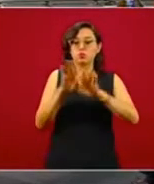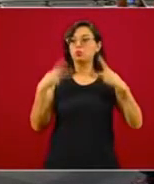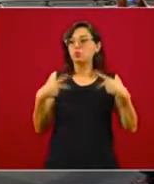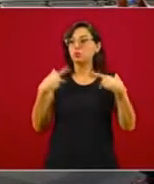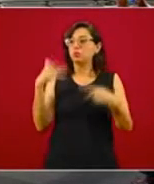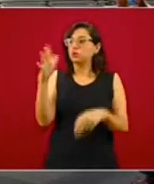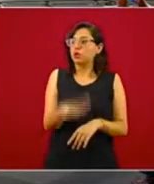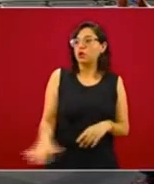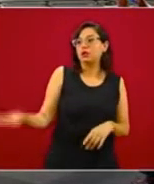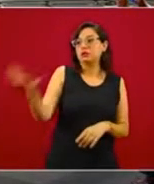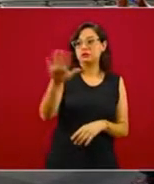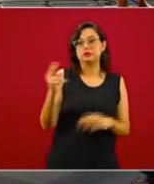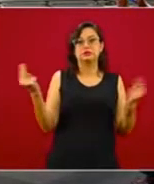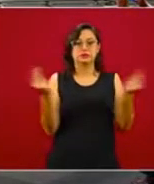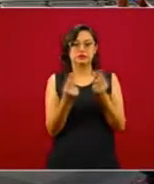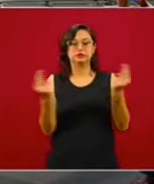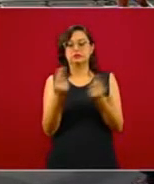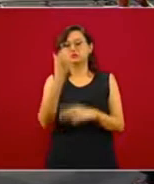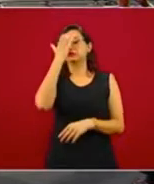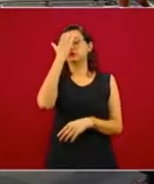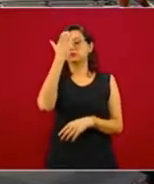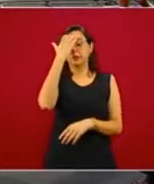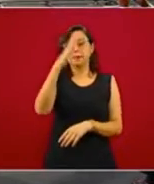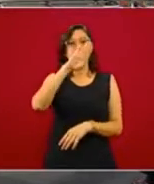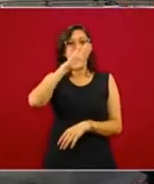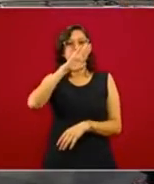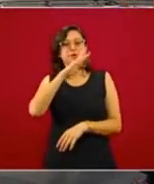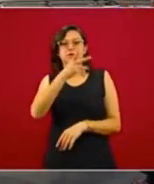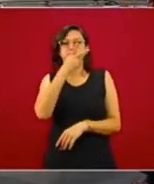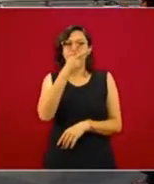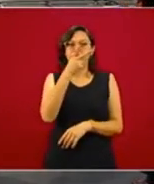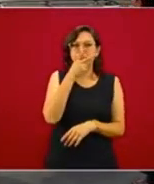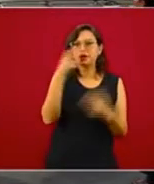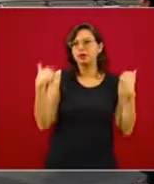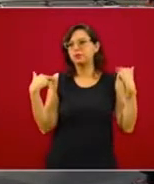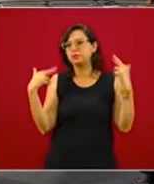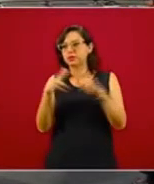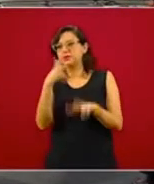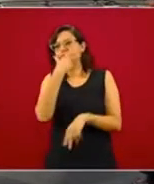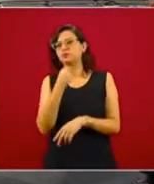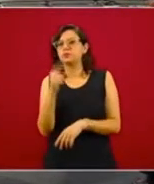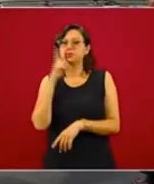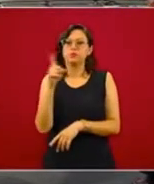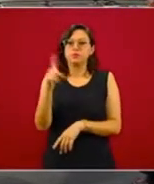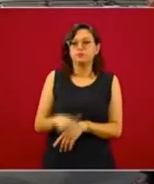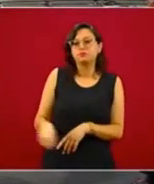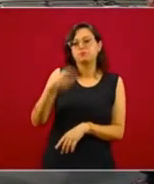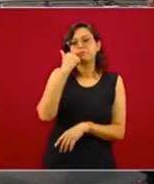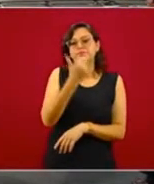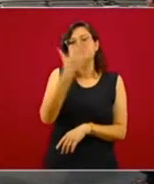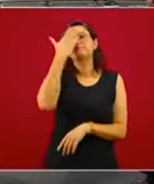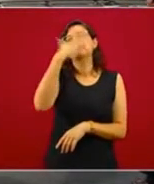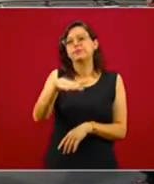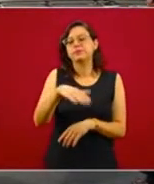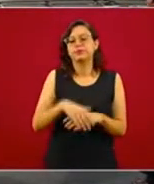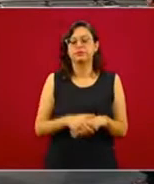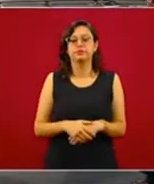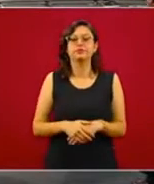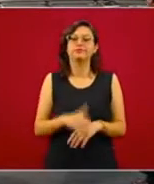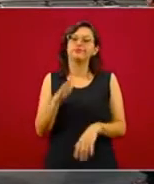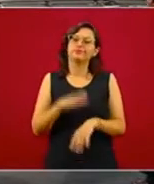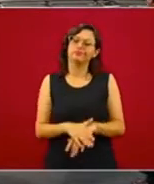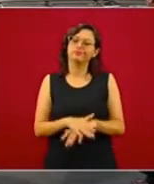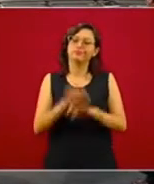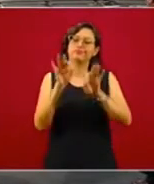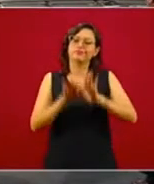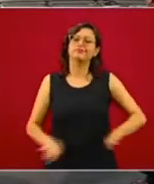that are more important for the general society, mothers, fathers, teachers,